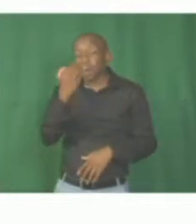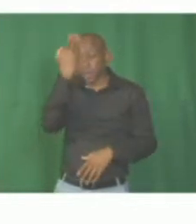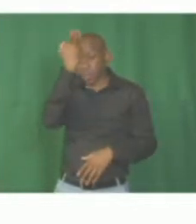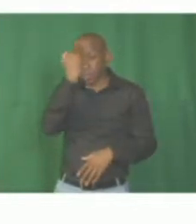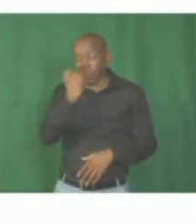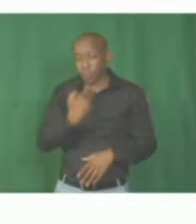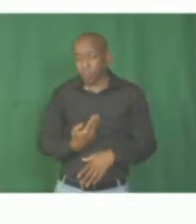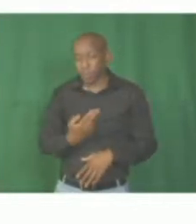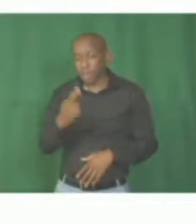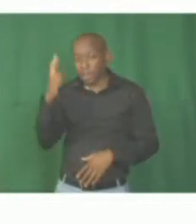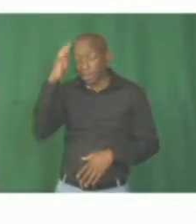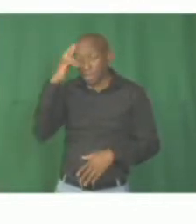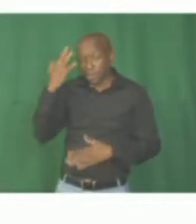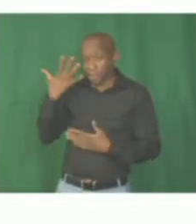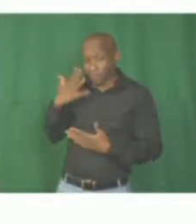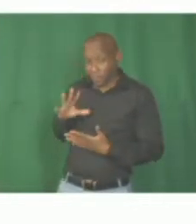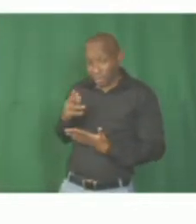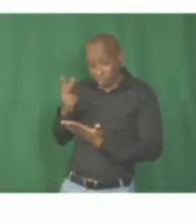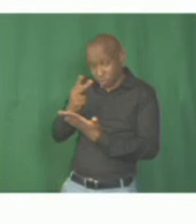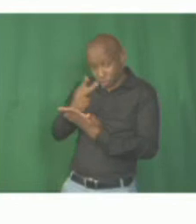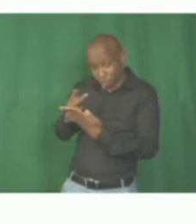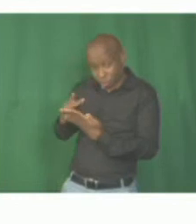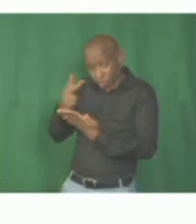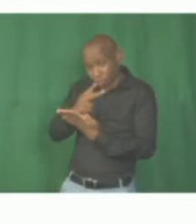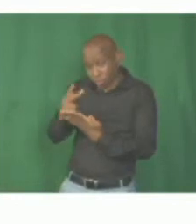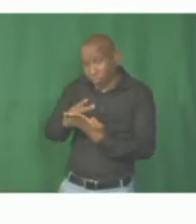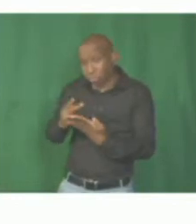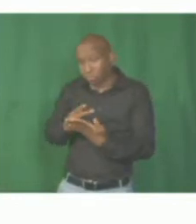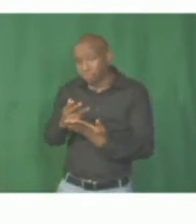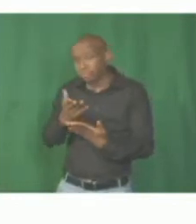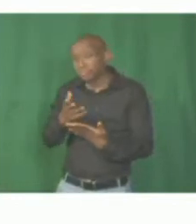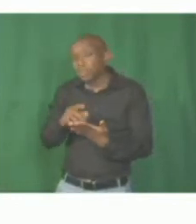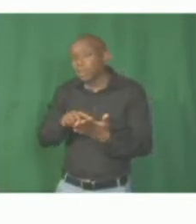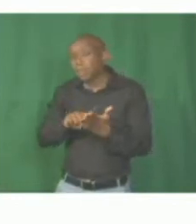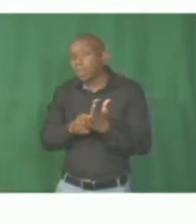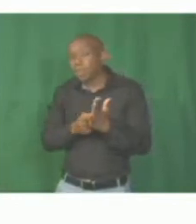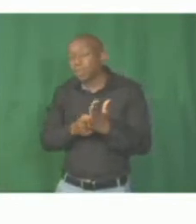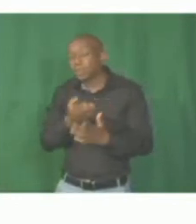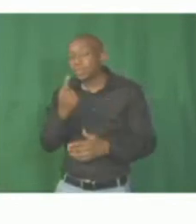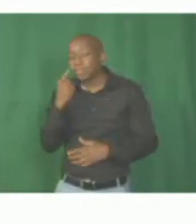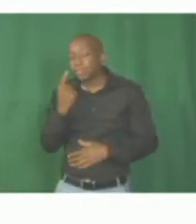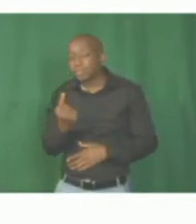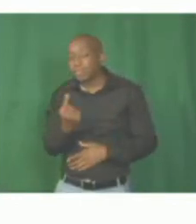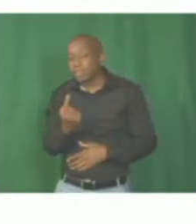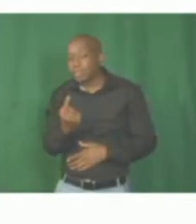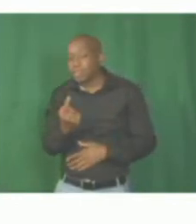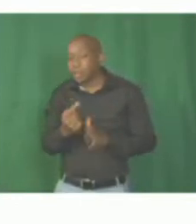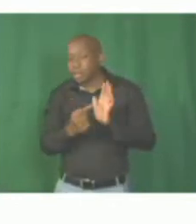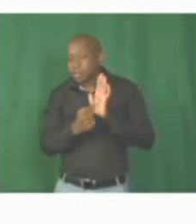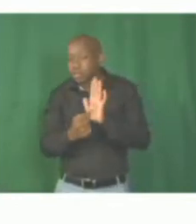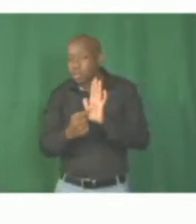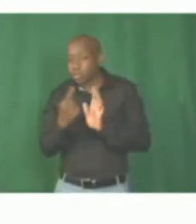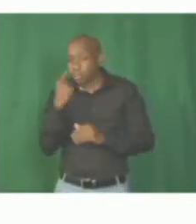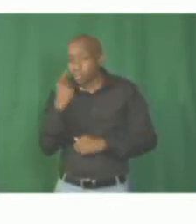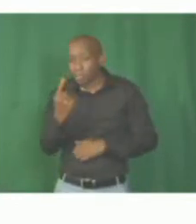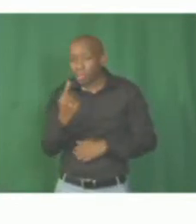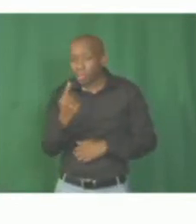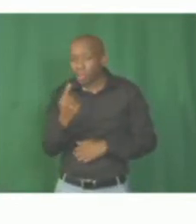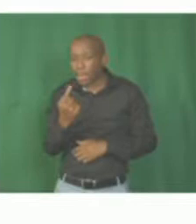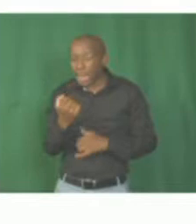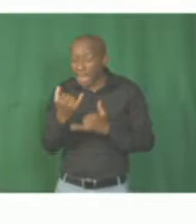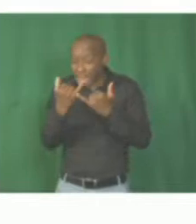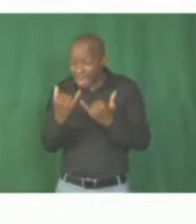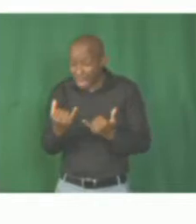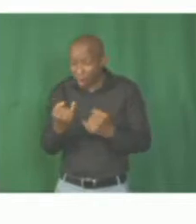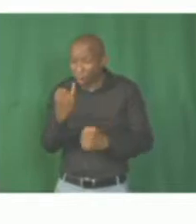the graph that we drew at this point here, like this one that I have shown here, it has got, we are saying